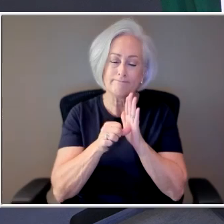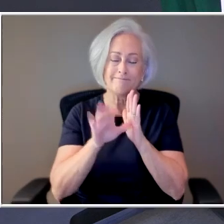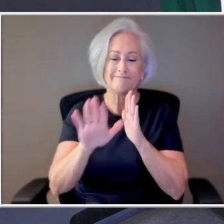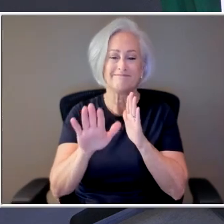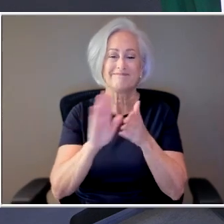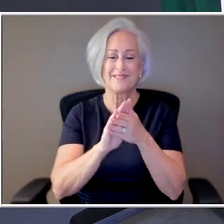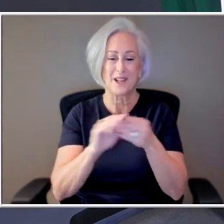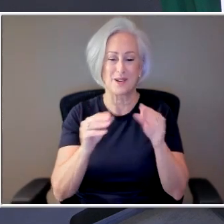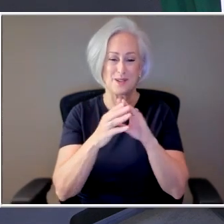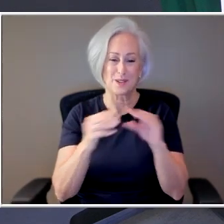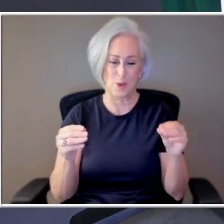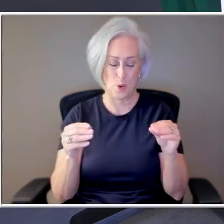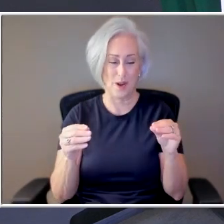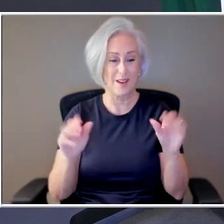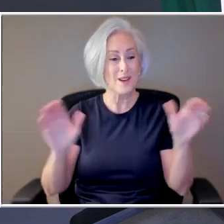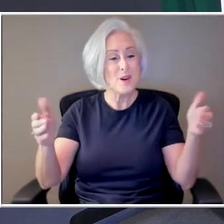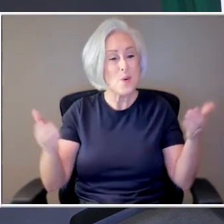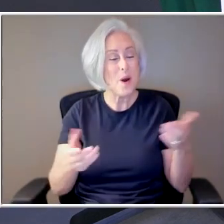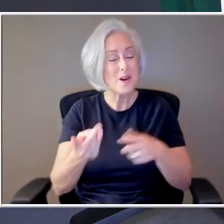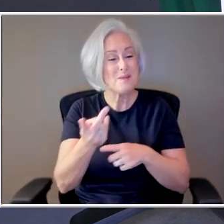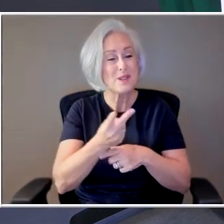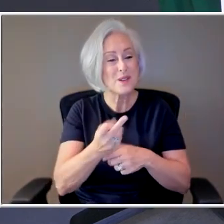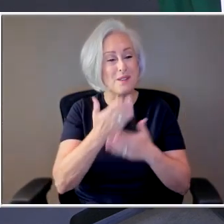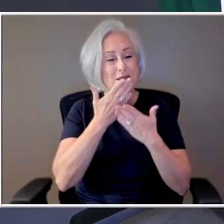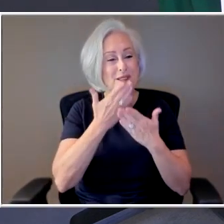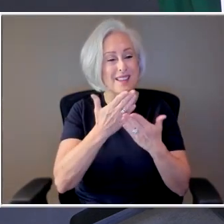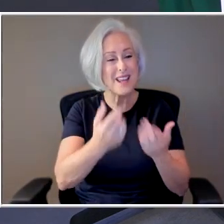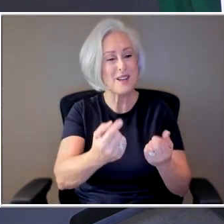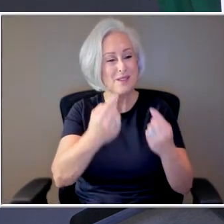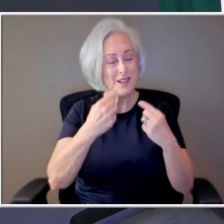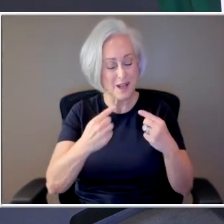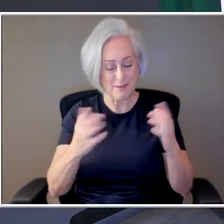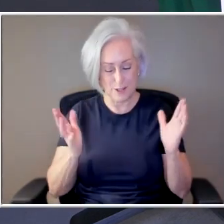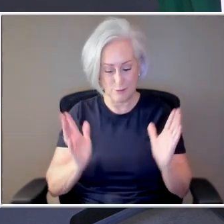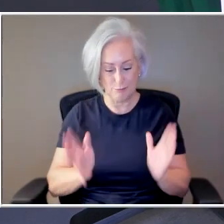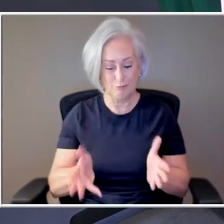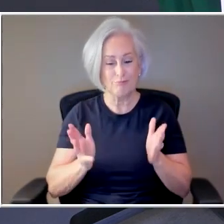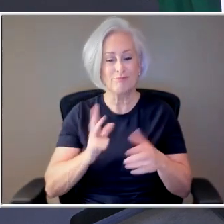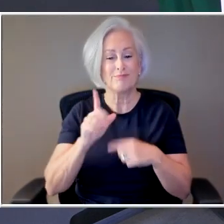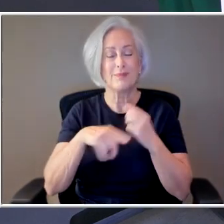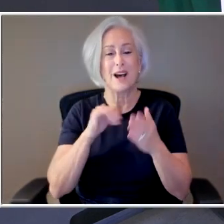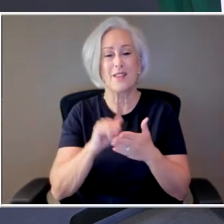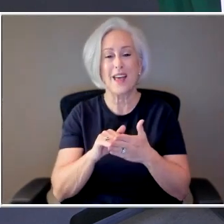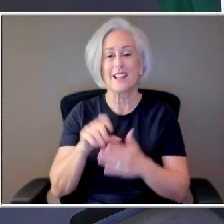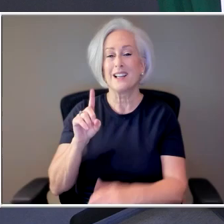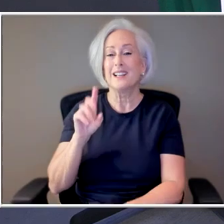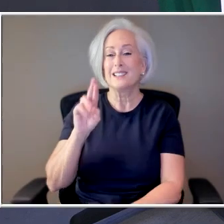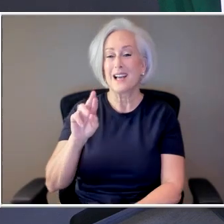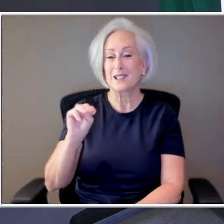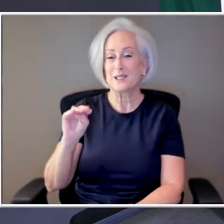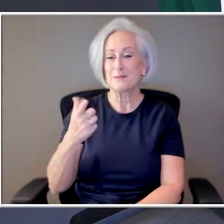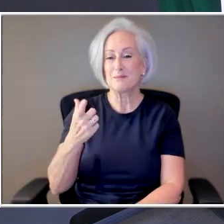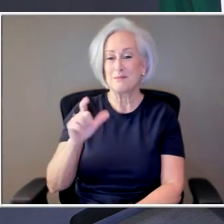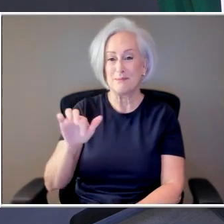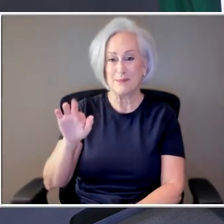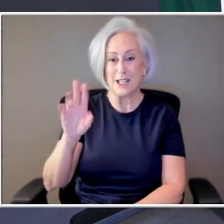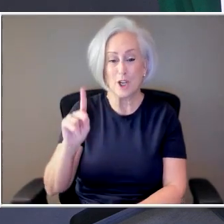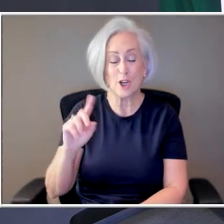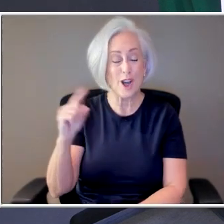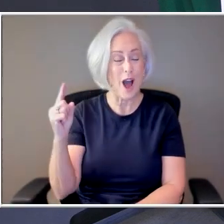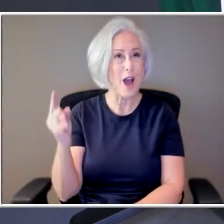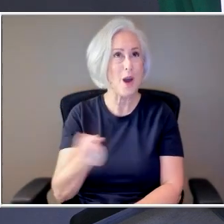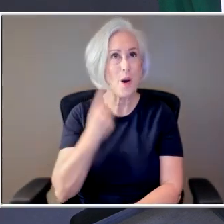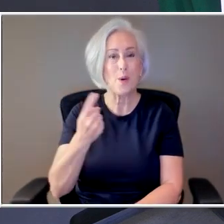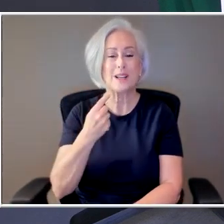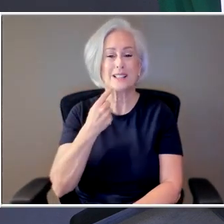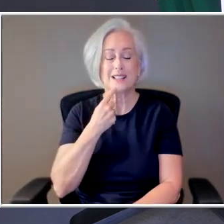both of you, and we're so glad you're here to talk about them. Dr. McGurk, I hope you don't take any offense when we say that more than medicine. It's a